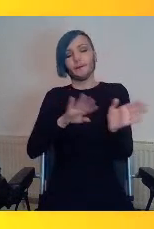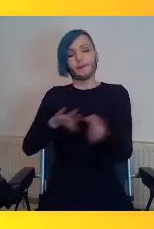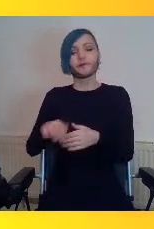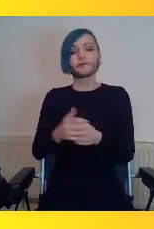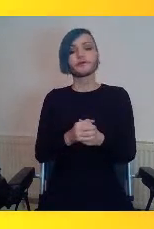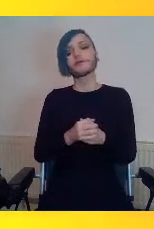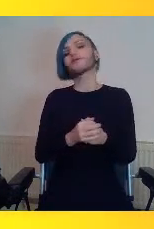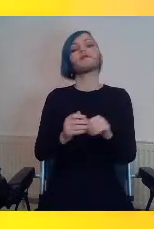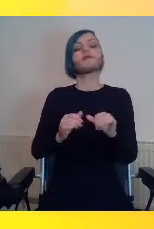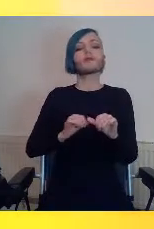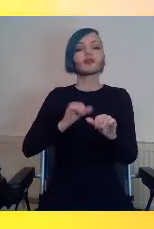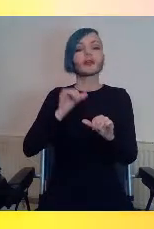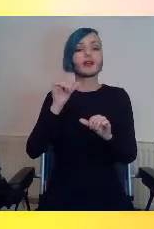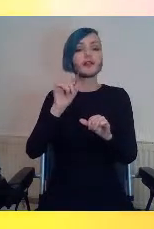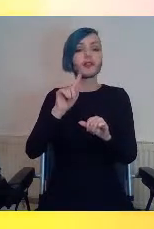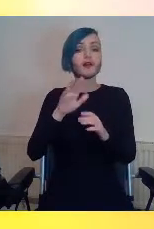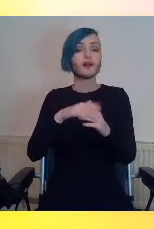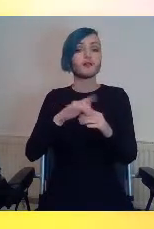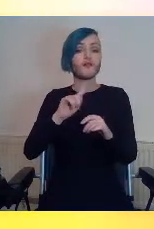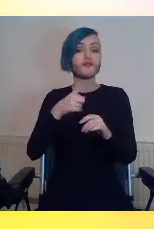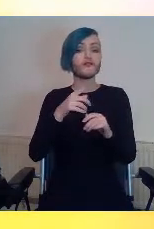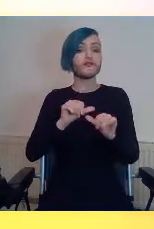gay.